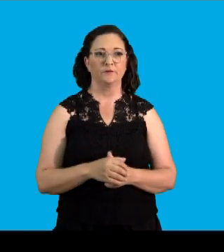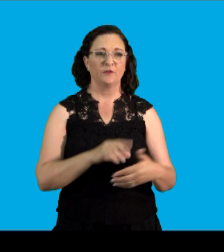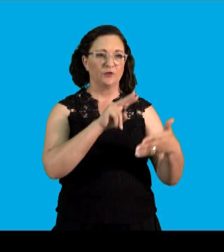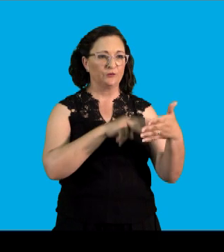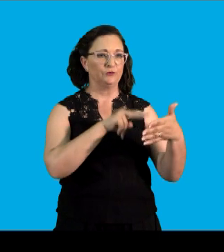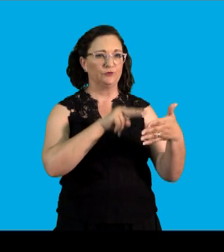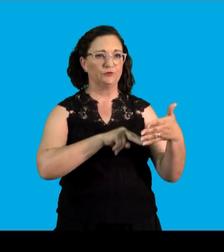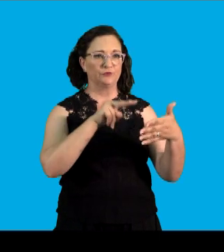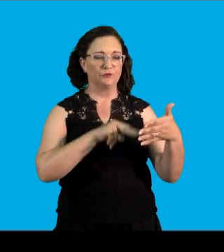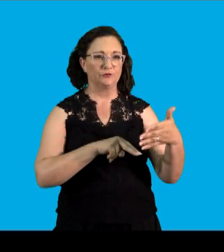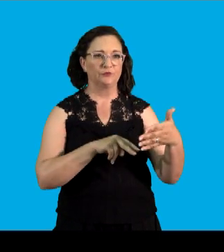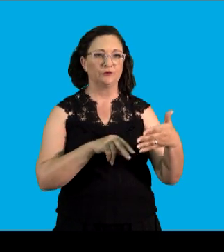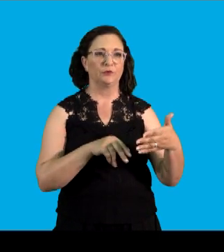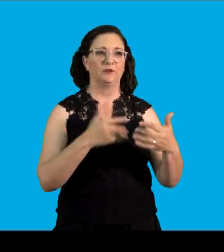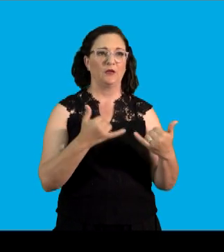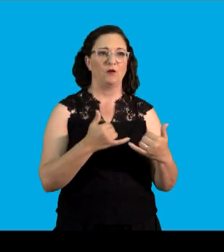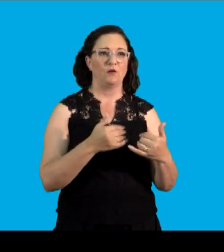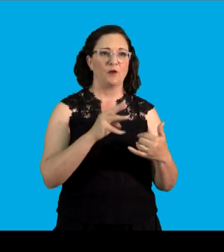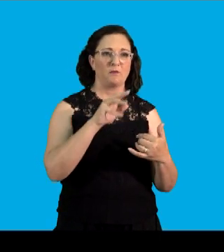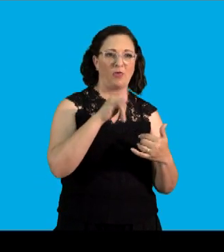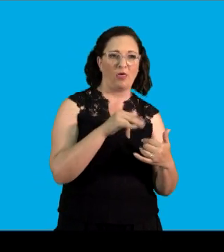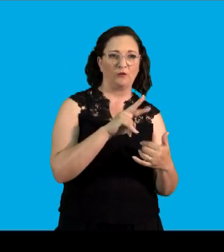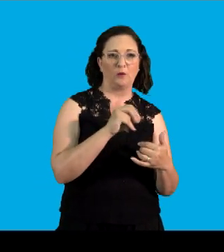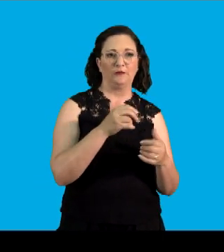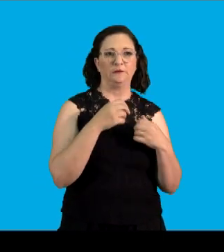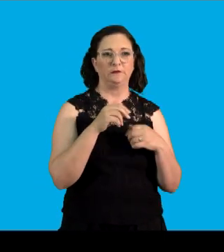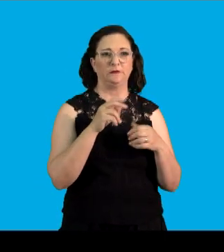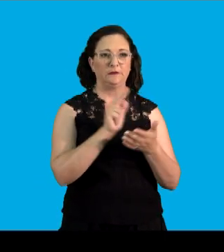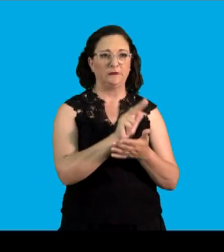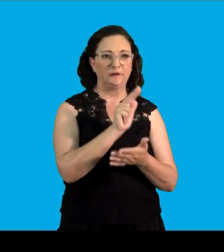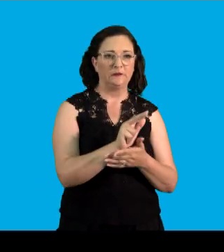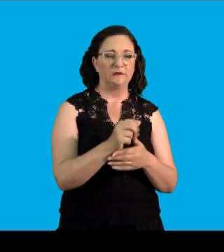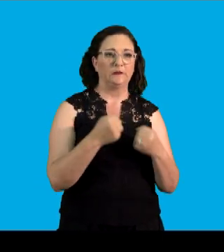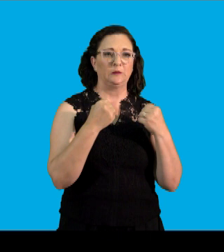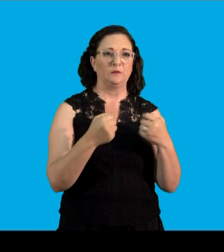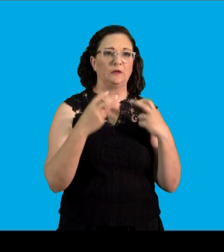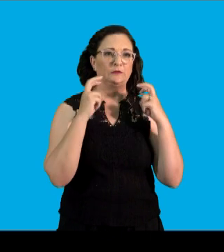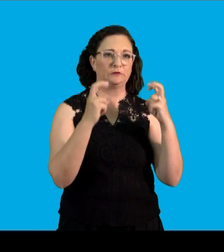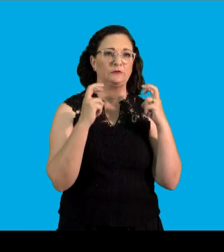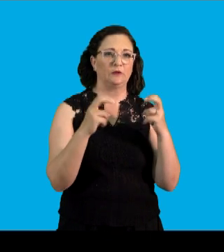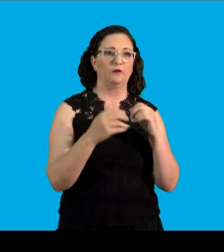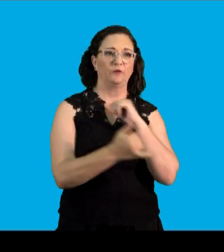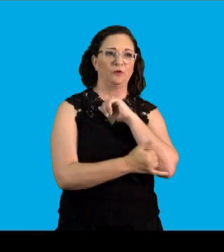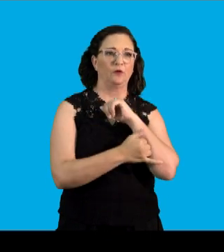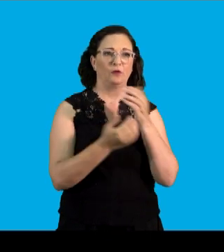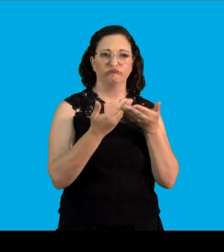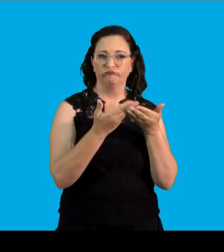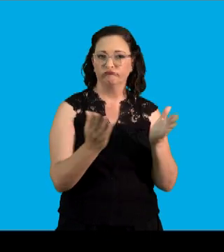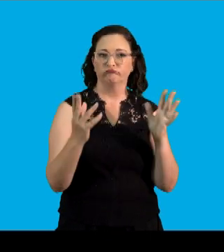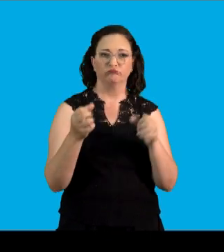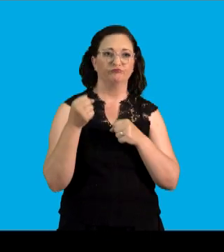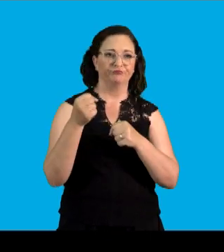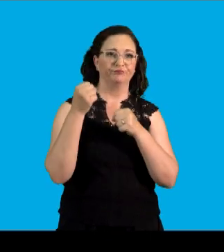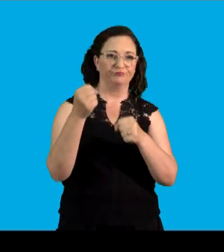scenario. During May 2018, bus drivers countrywide embarked on a prolonged strike. Bus companies later decided to